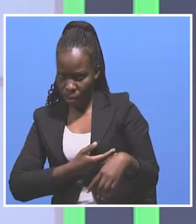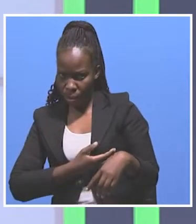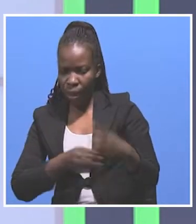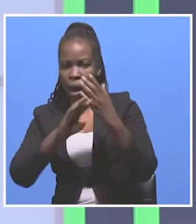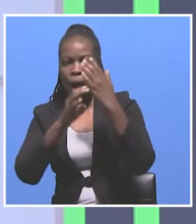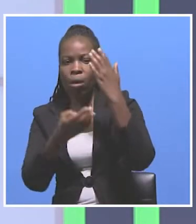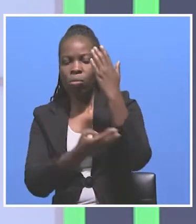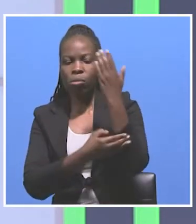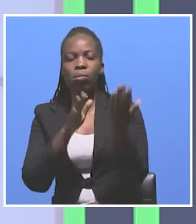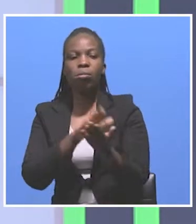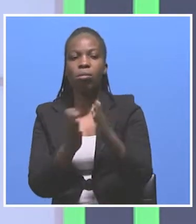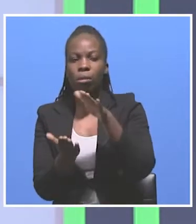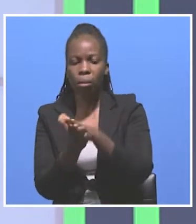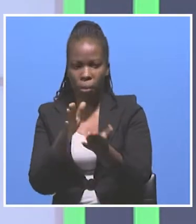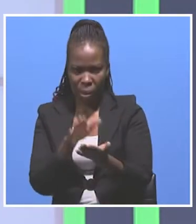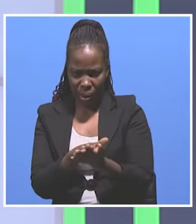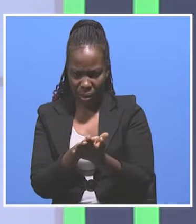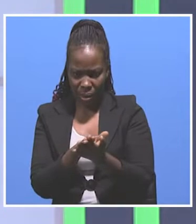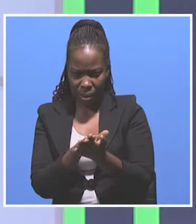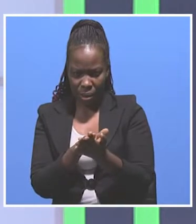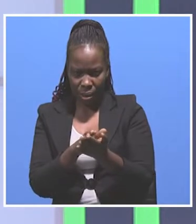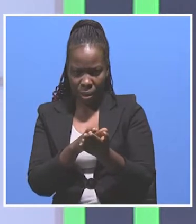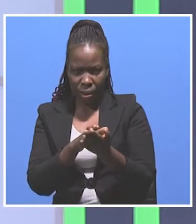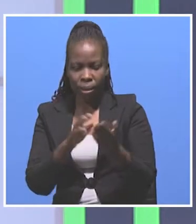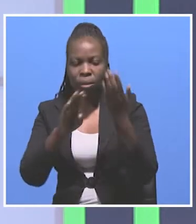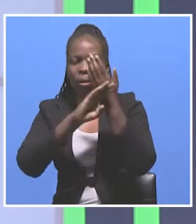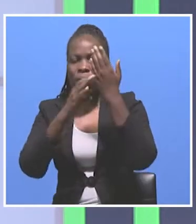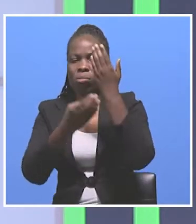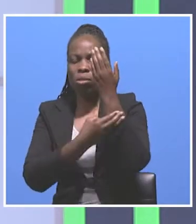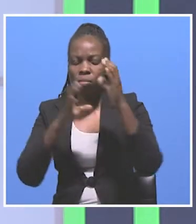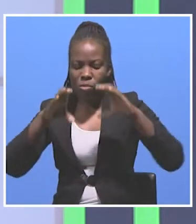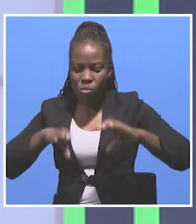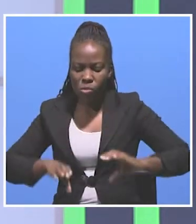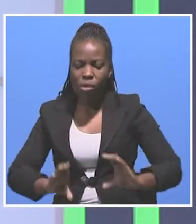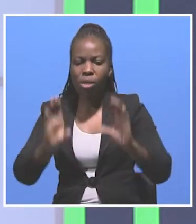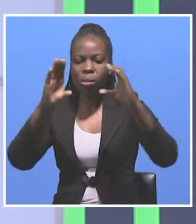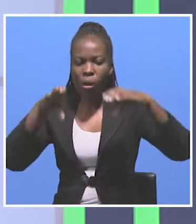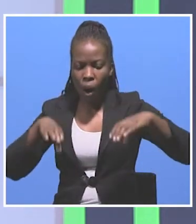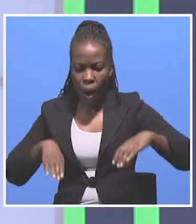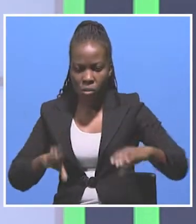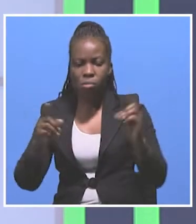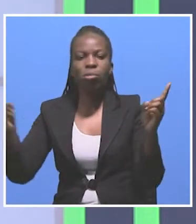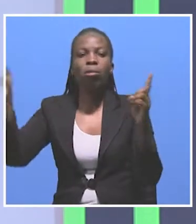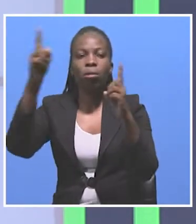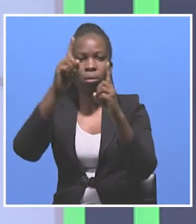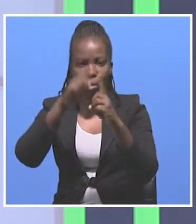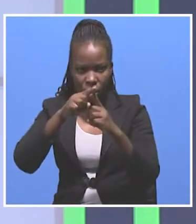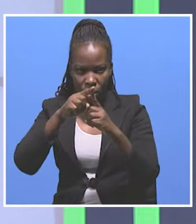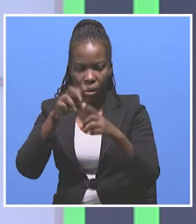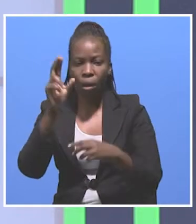is supposed to naturally continue all the way up to 9 months when the baby is